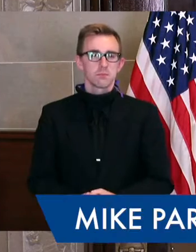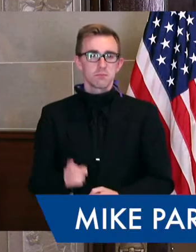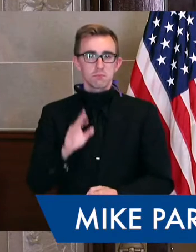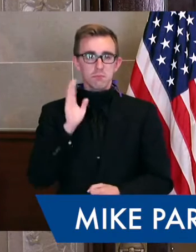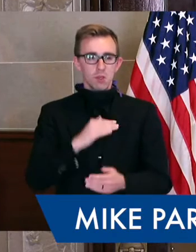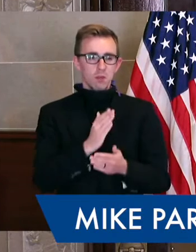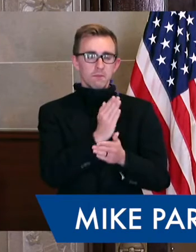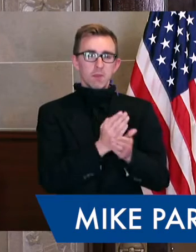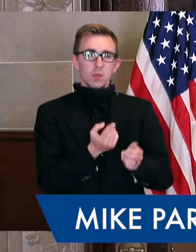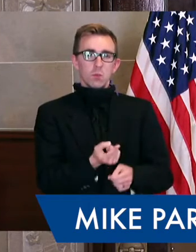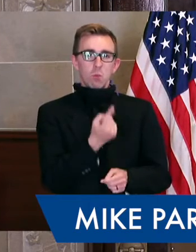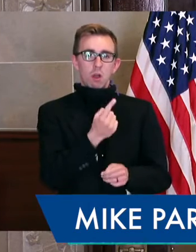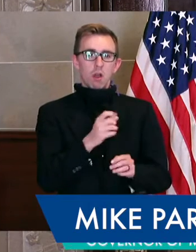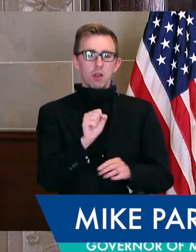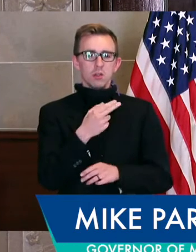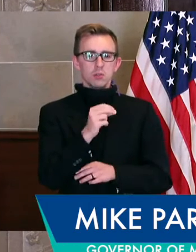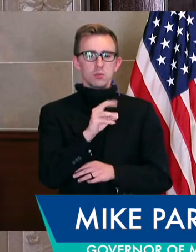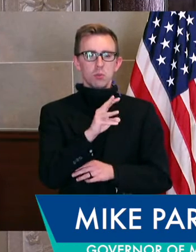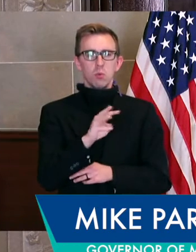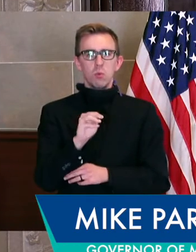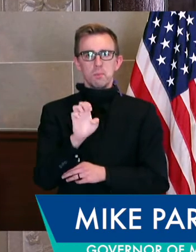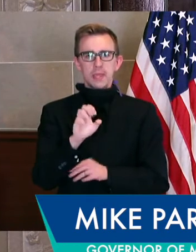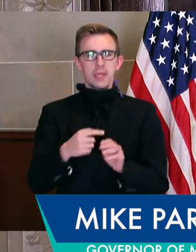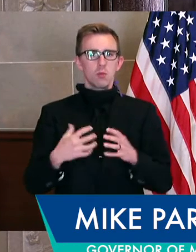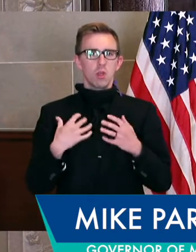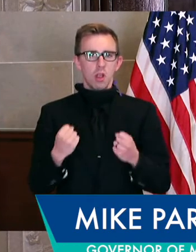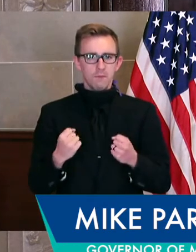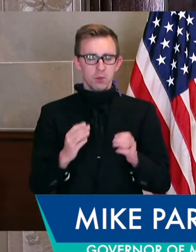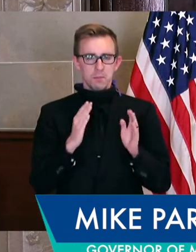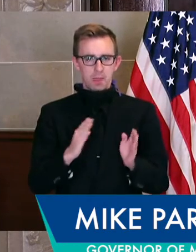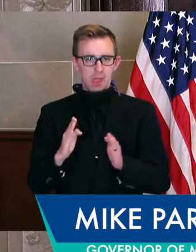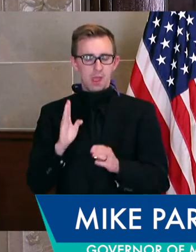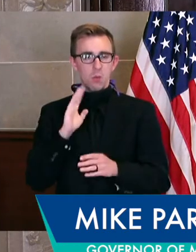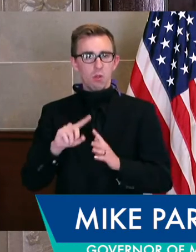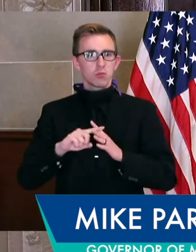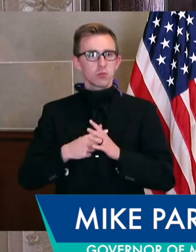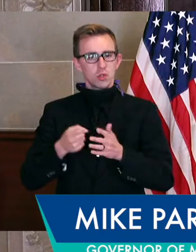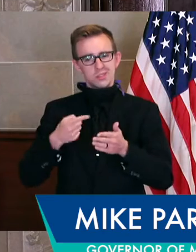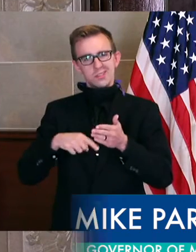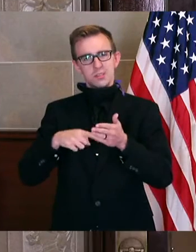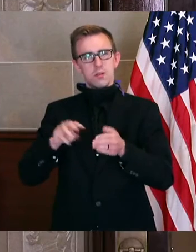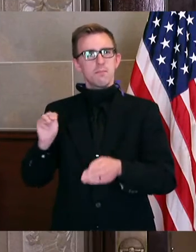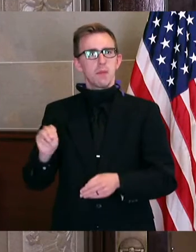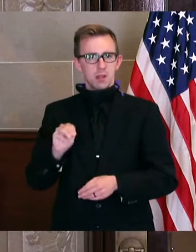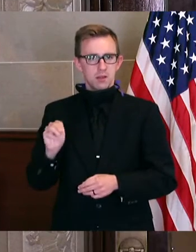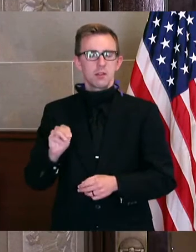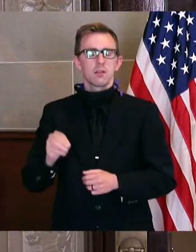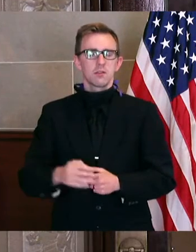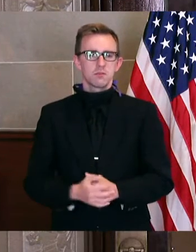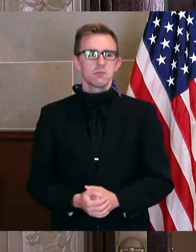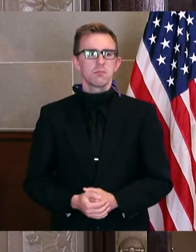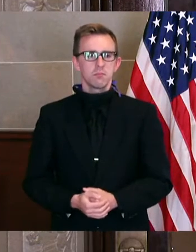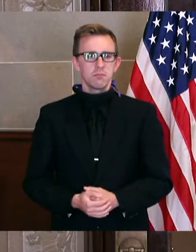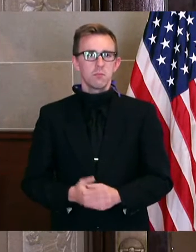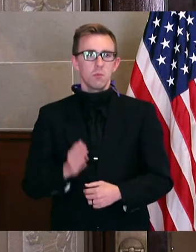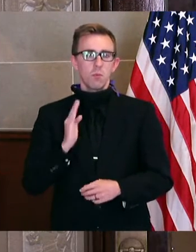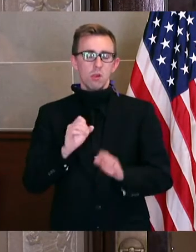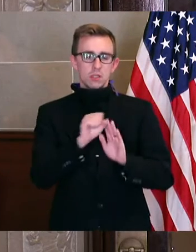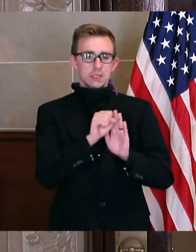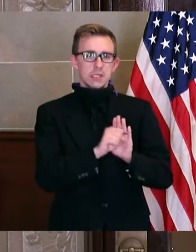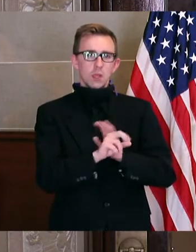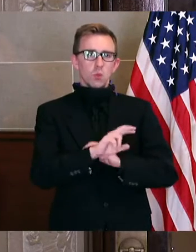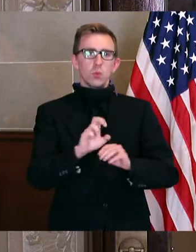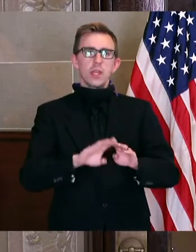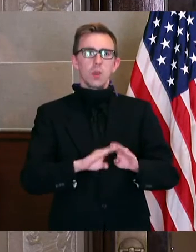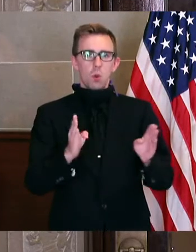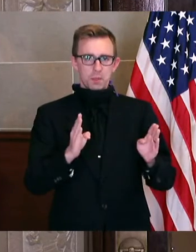Phase one of our show me recovery plan will take effect on Monday and we will reopen the state and